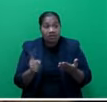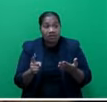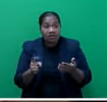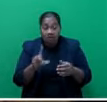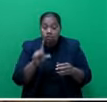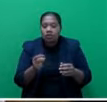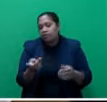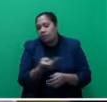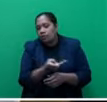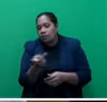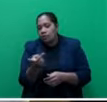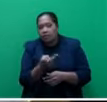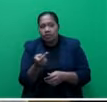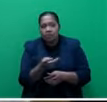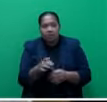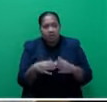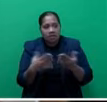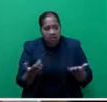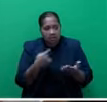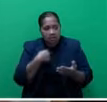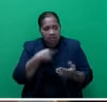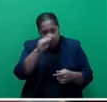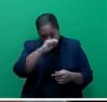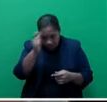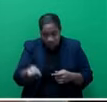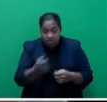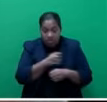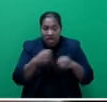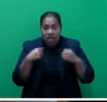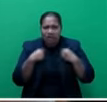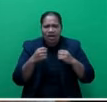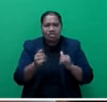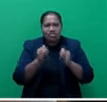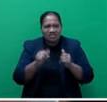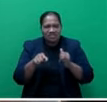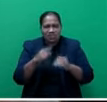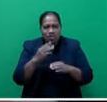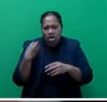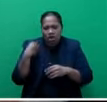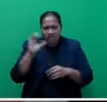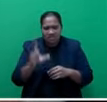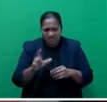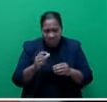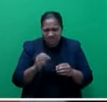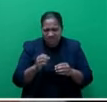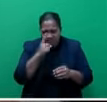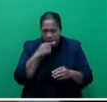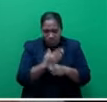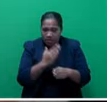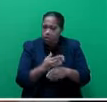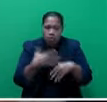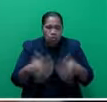both. And I tell you, I take my hats off to our judicial officers. They are overworked. Case in point, the Sinu